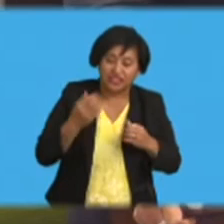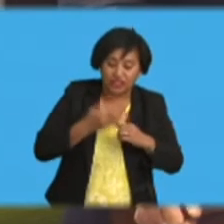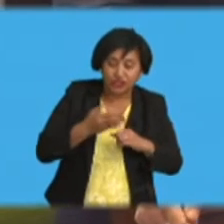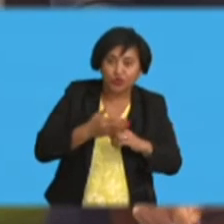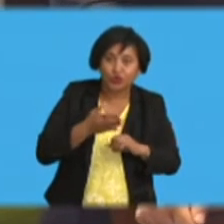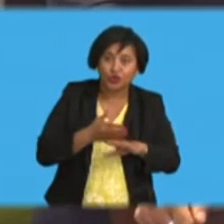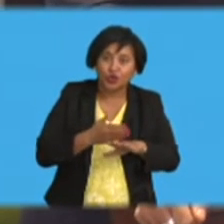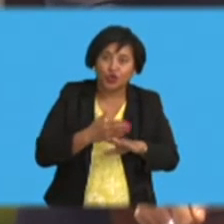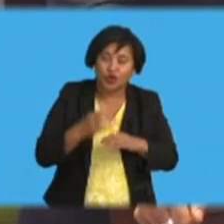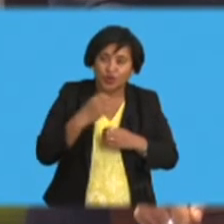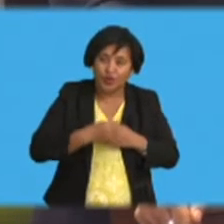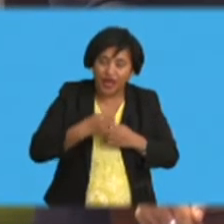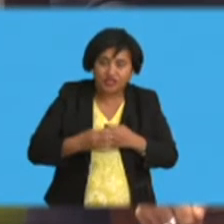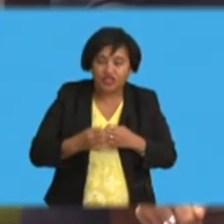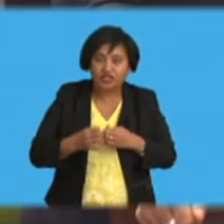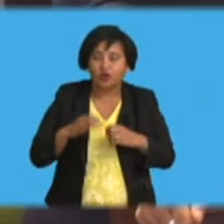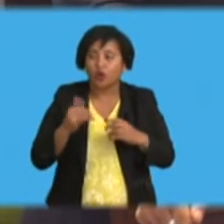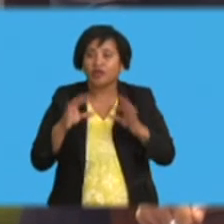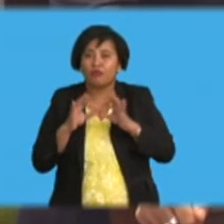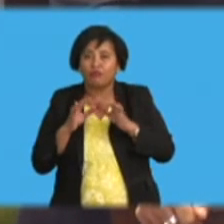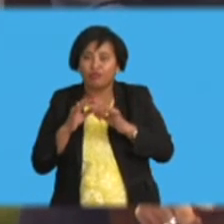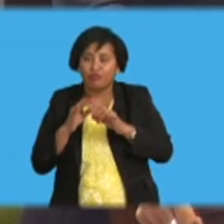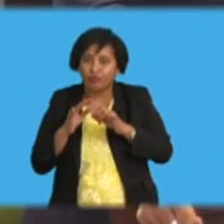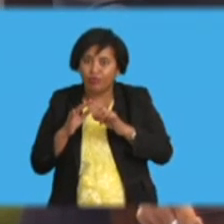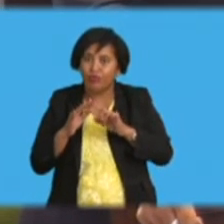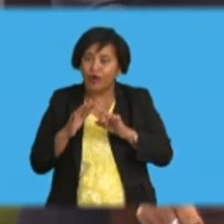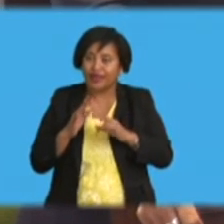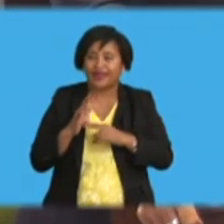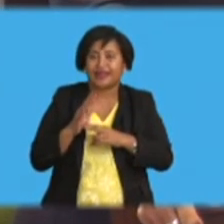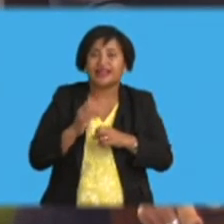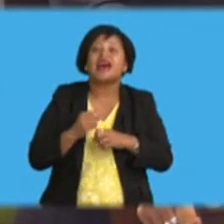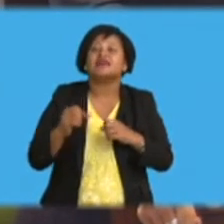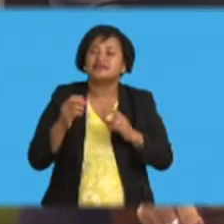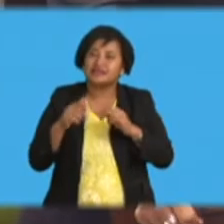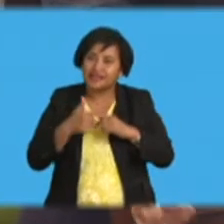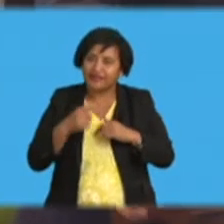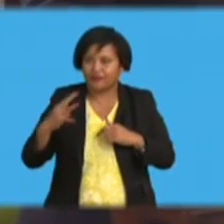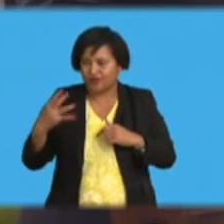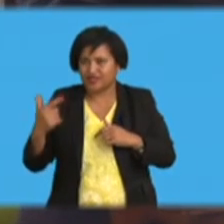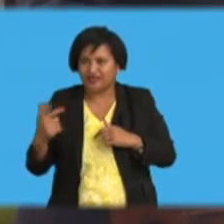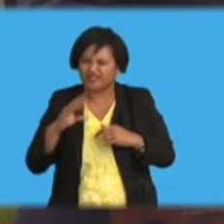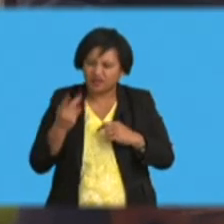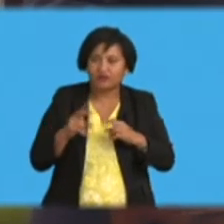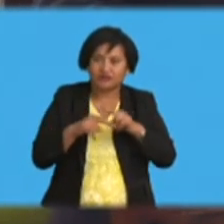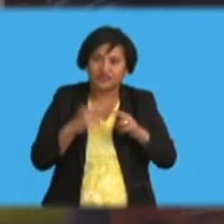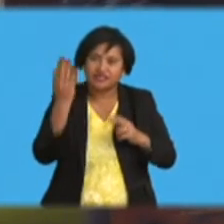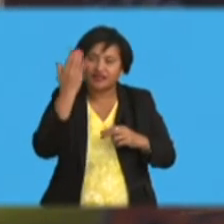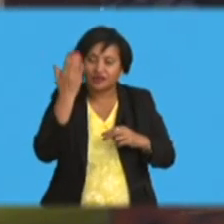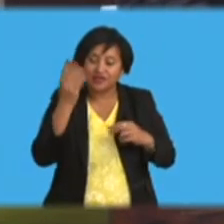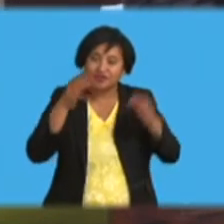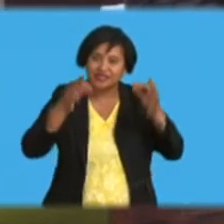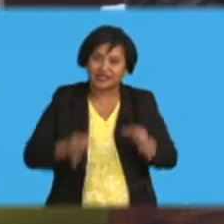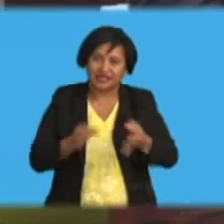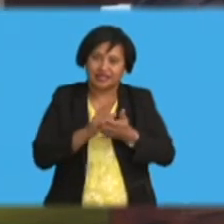A350 models, or the Boeing 787 Dreamliner. Fiji Airways will make a decision later in 2018 on its choice